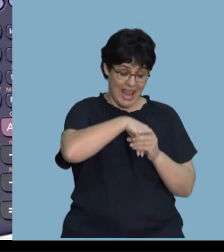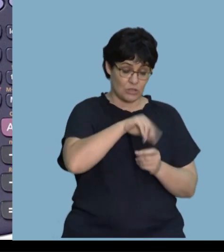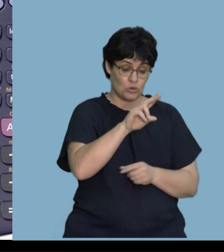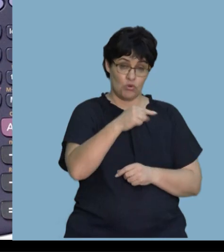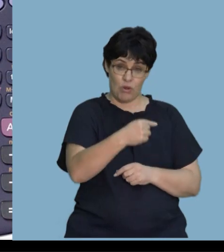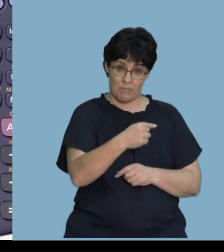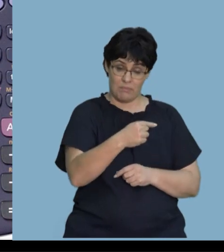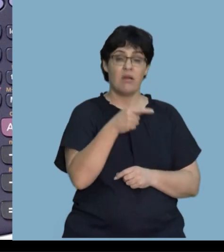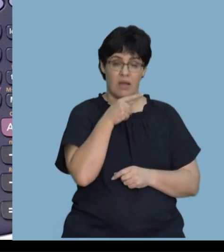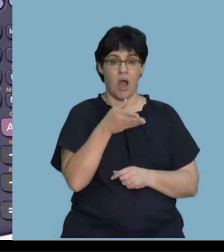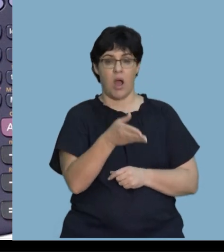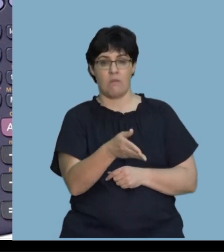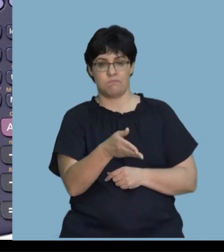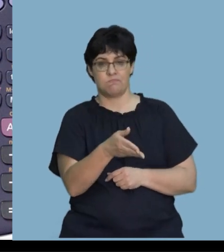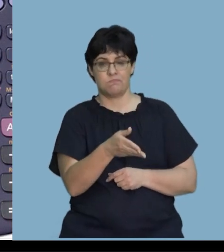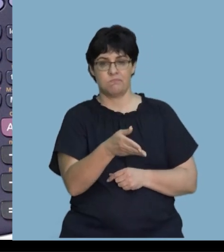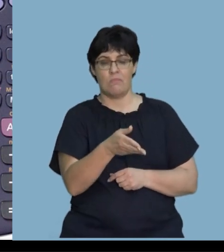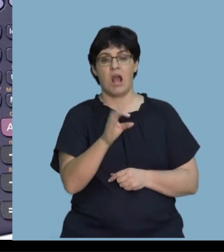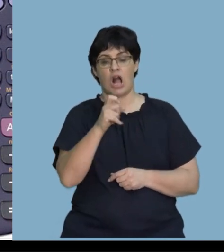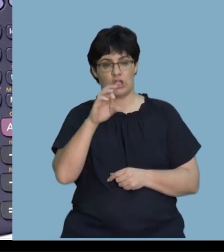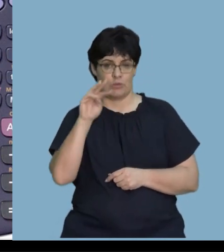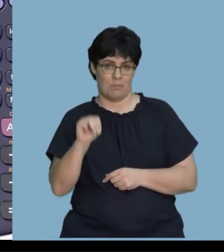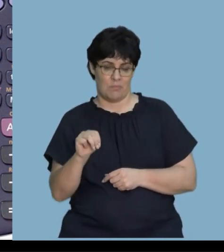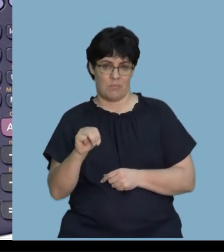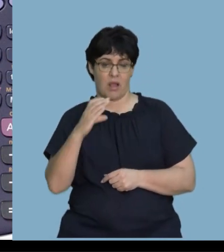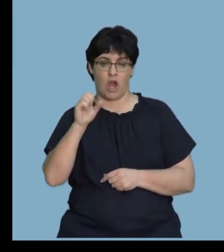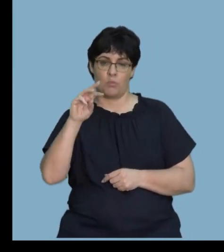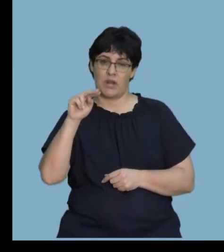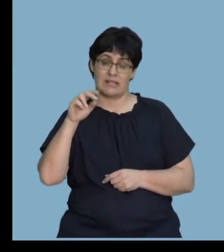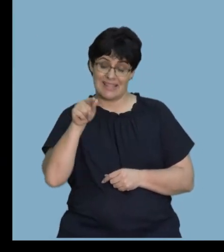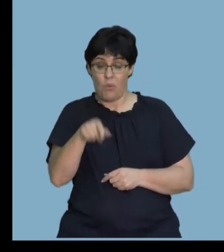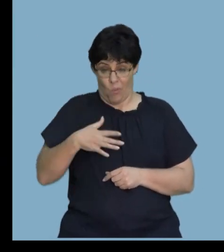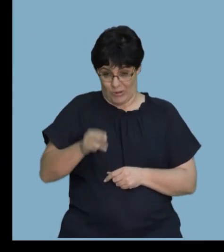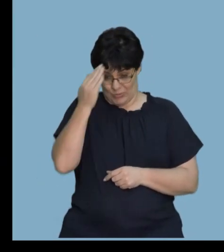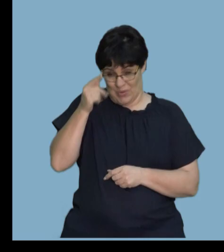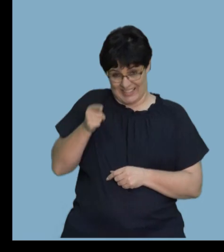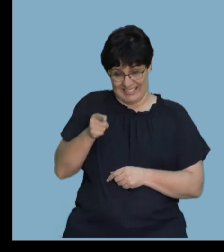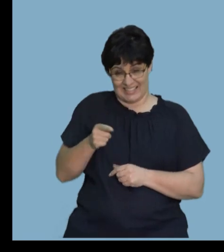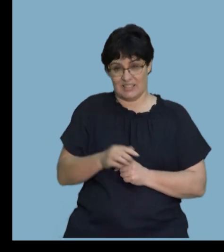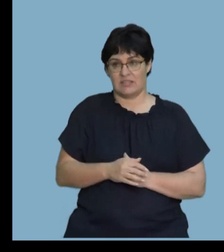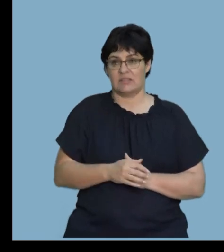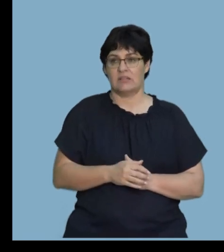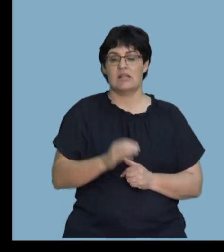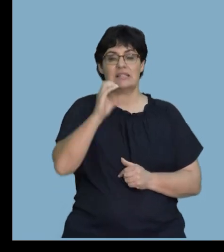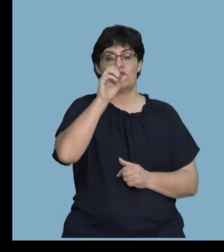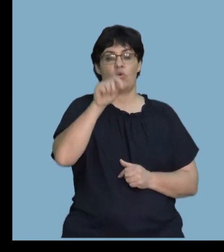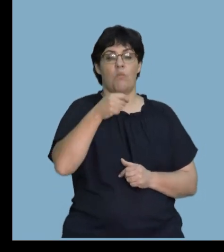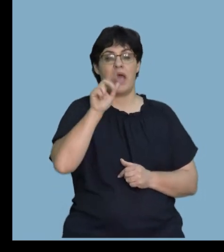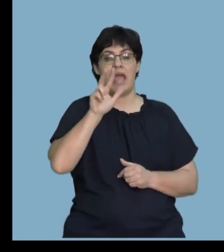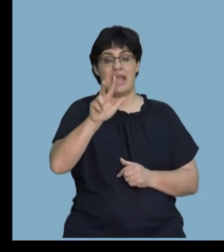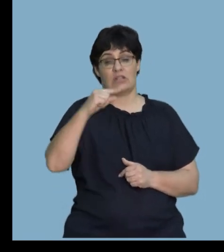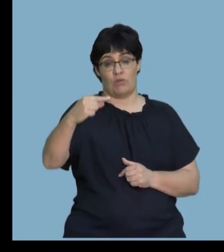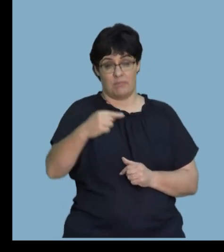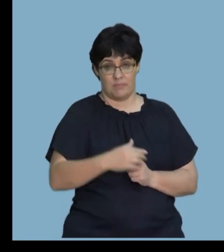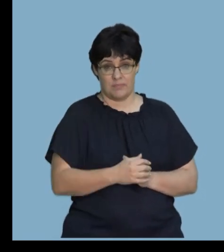is actually the calcium carbonate, which is what is of particular interest to us. So here the mass is 0.8 grams. Now we